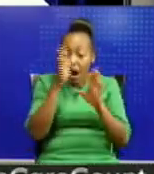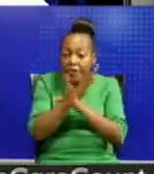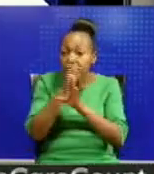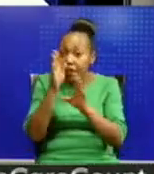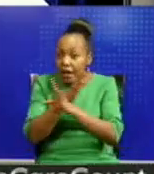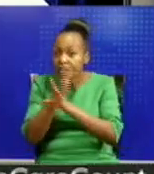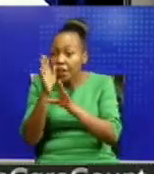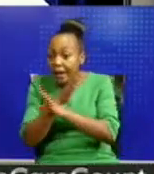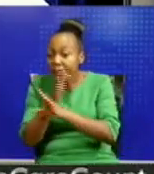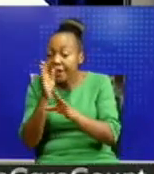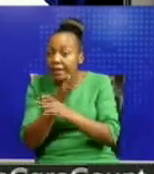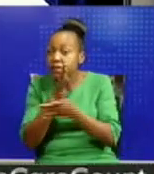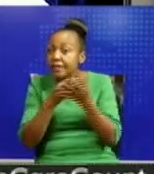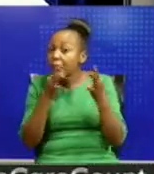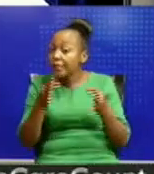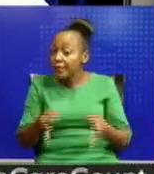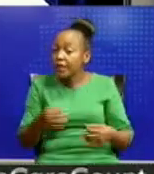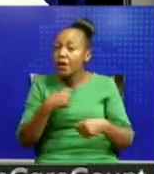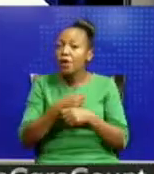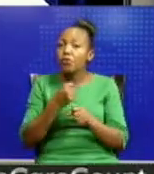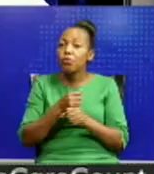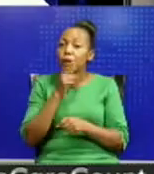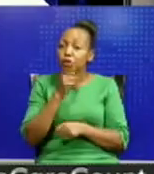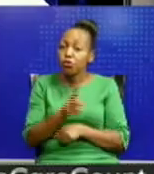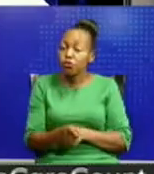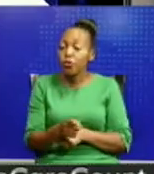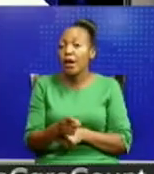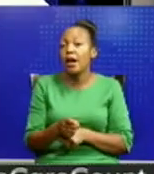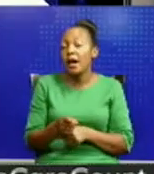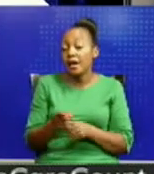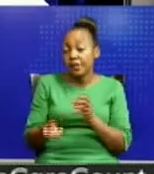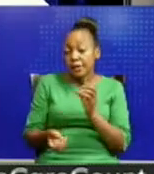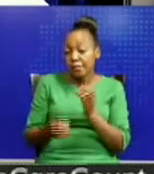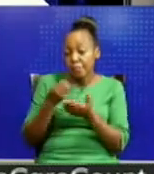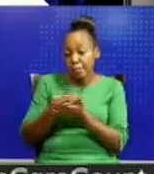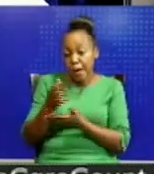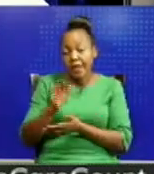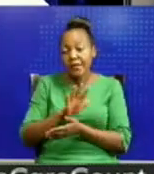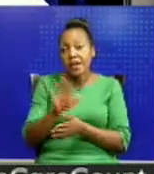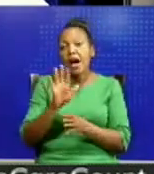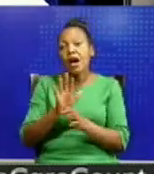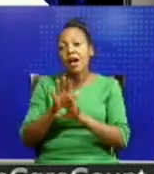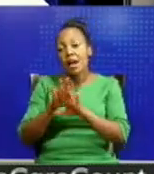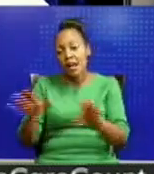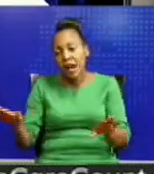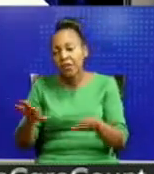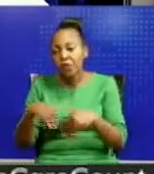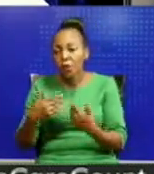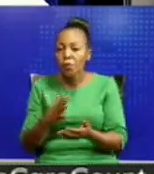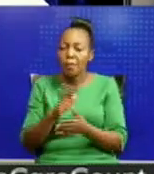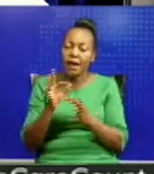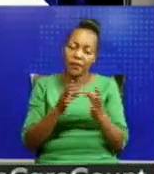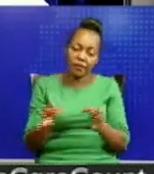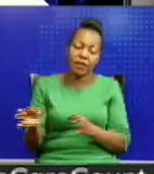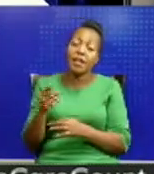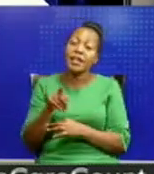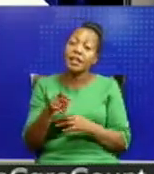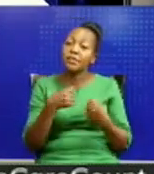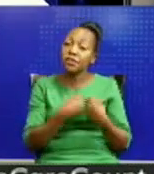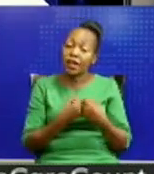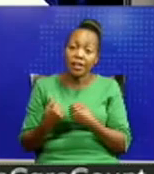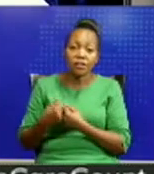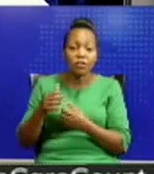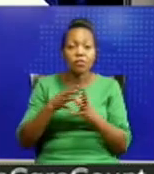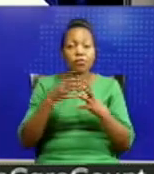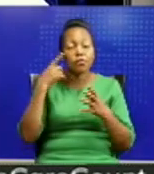hiding what they can hide, so that they are able to have a fallback position. So this is actually a challenge, not for the men or women, but also